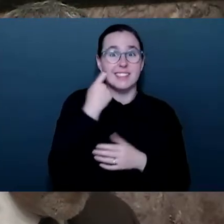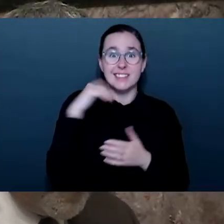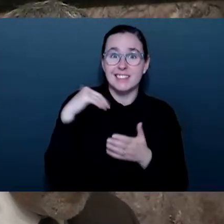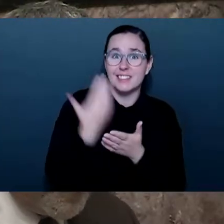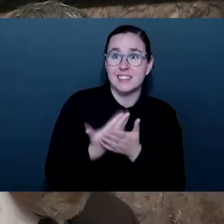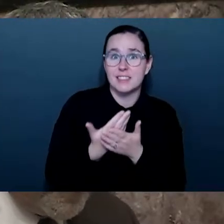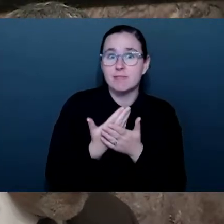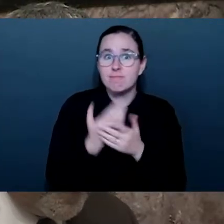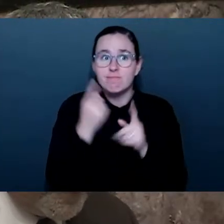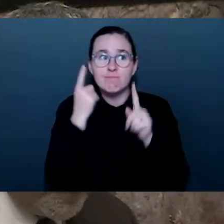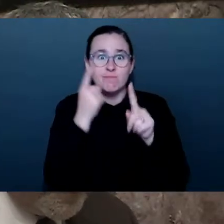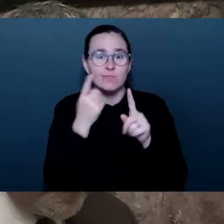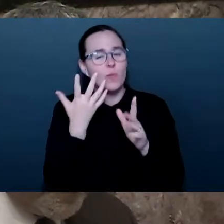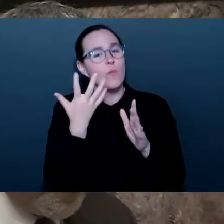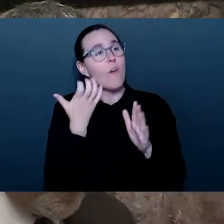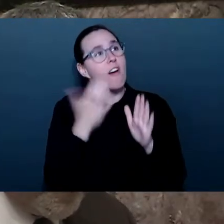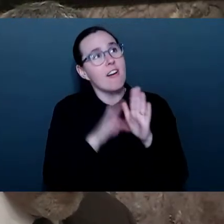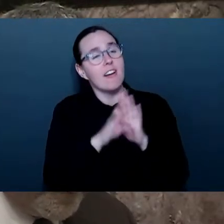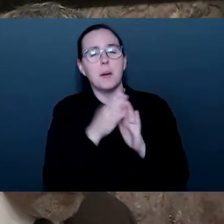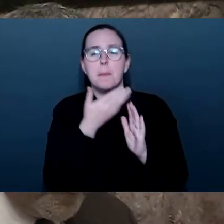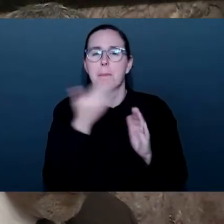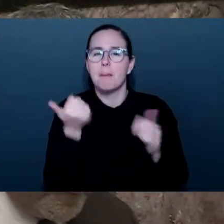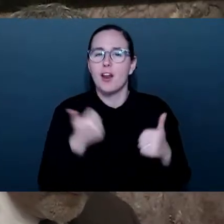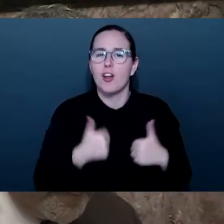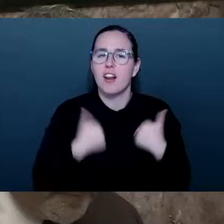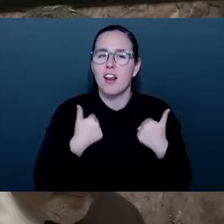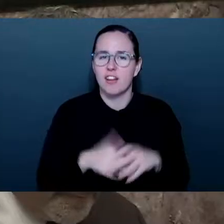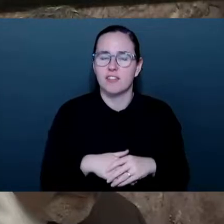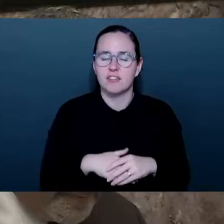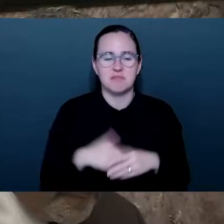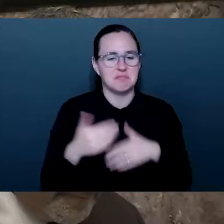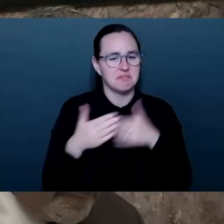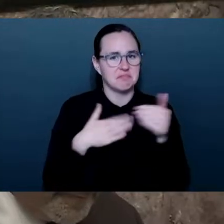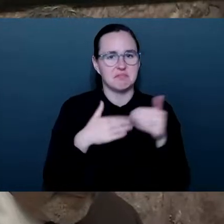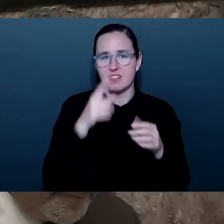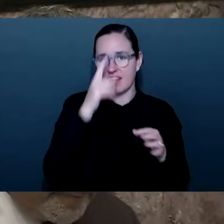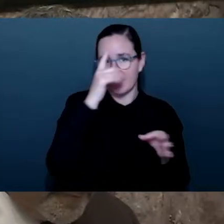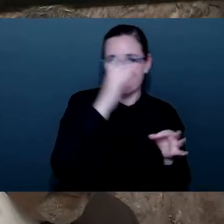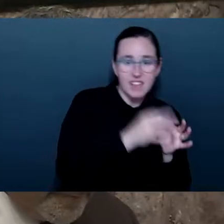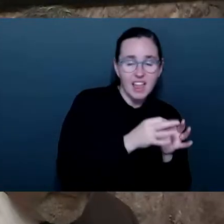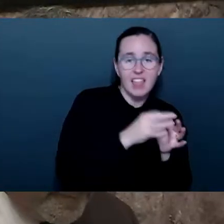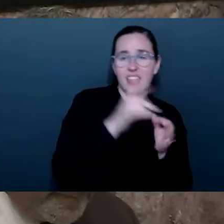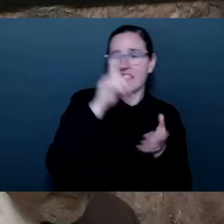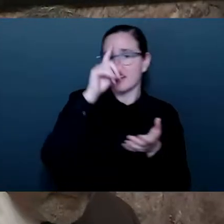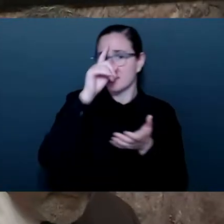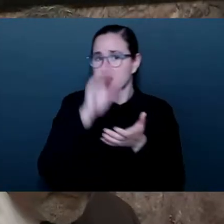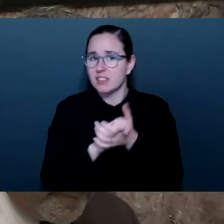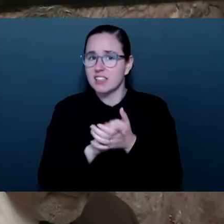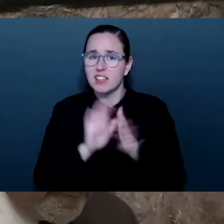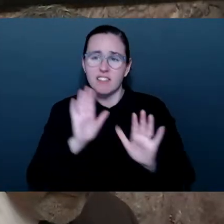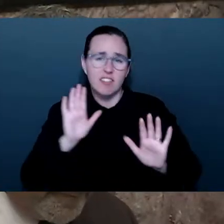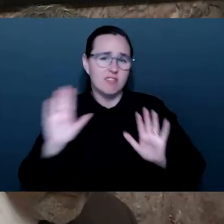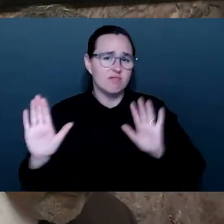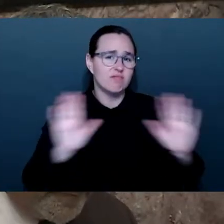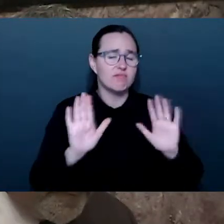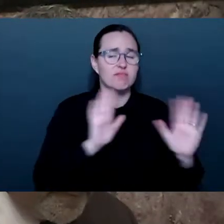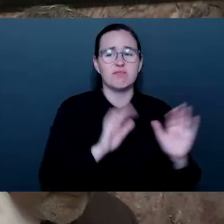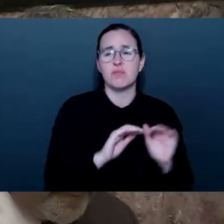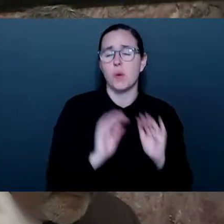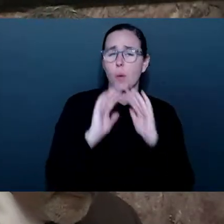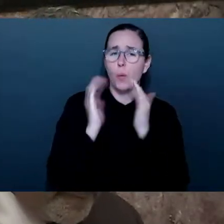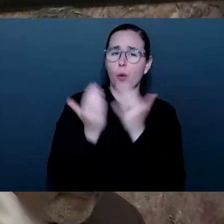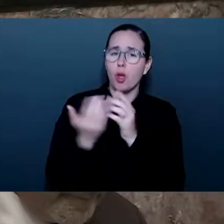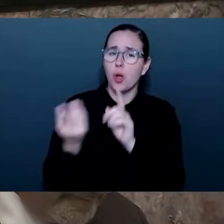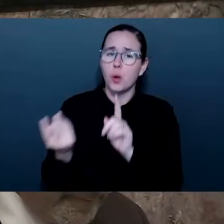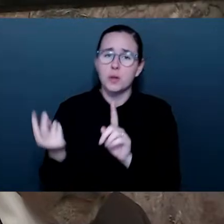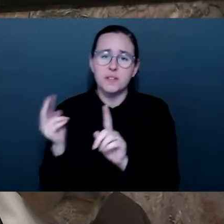or worldview we may hold, or none at all, let us conduct ourselves with integrity,